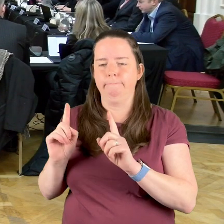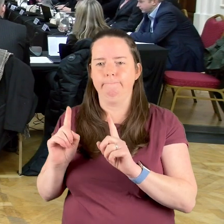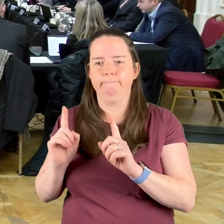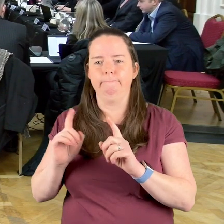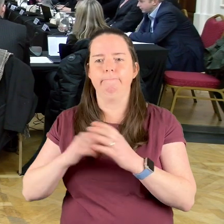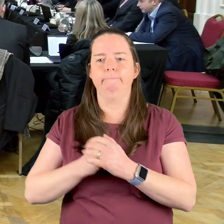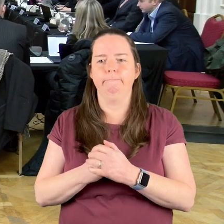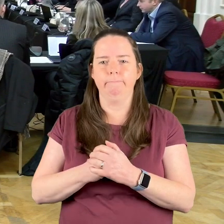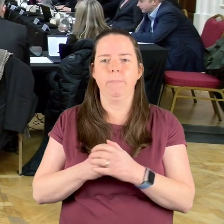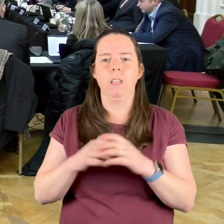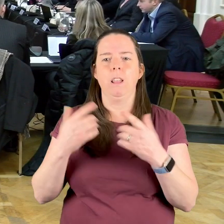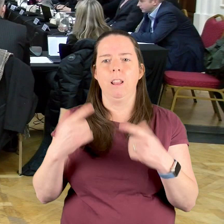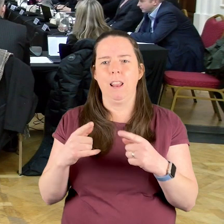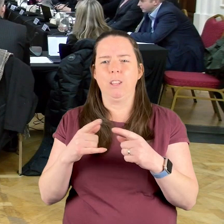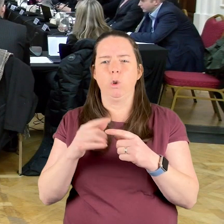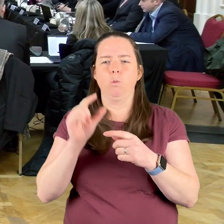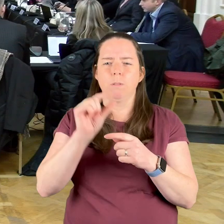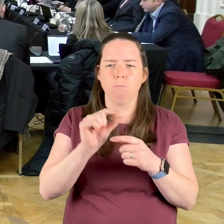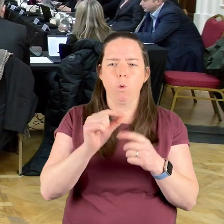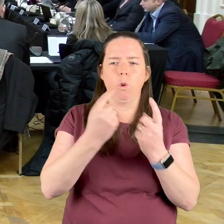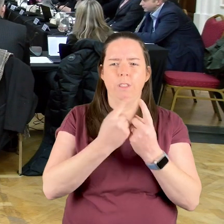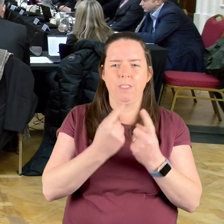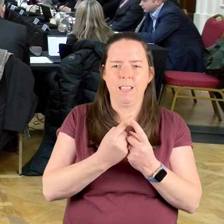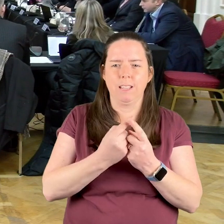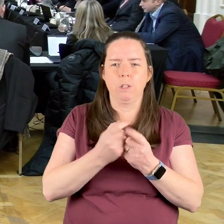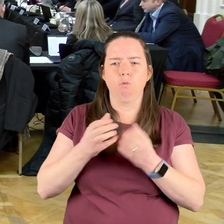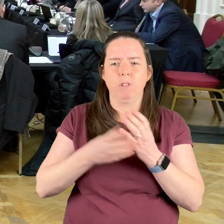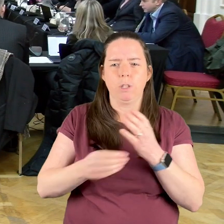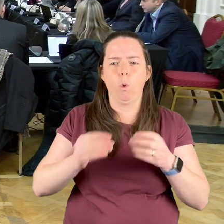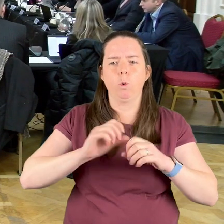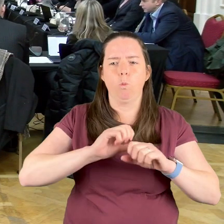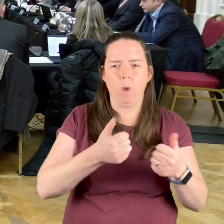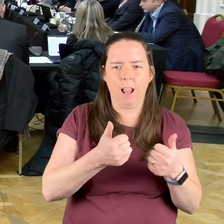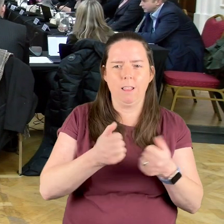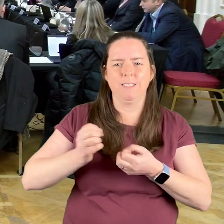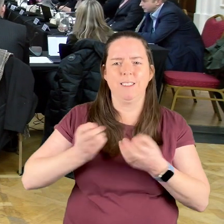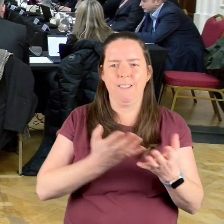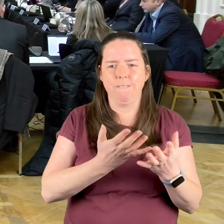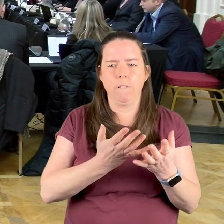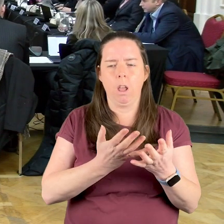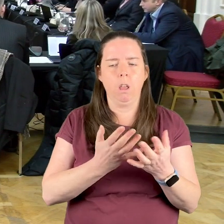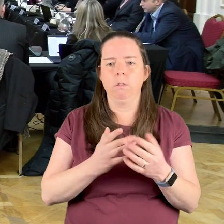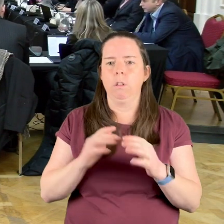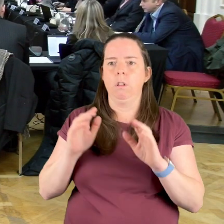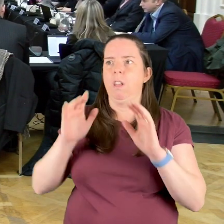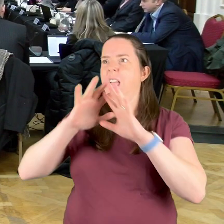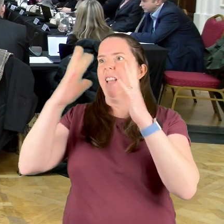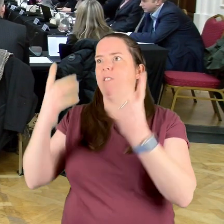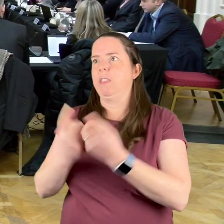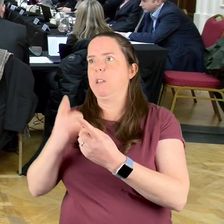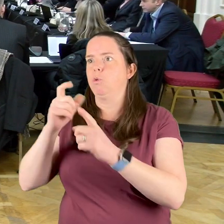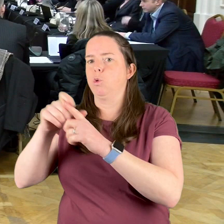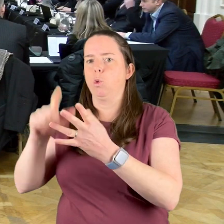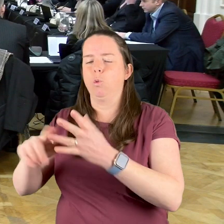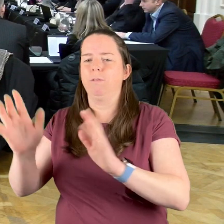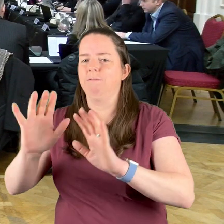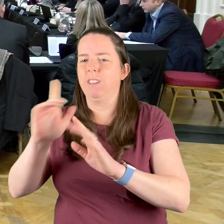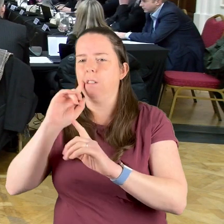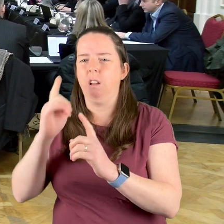do a small amount of things that are resourced well that deliver and try and do everything, actually, because we won't achieve as much as we